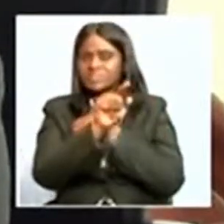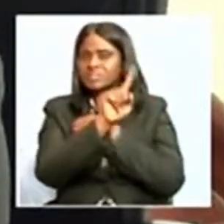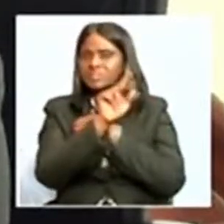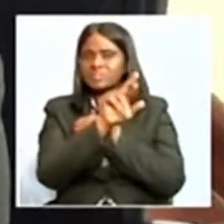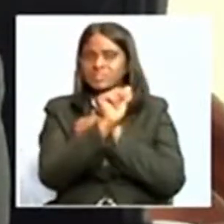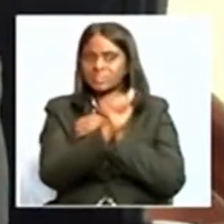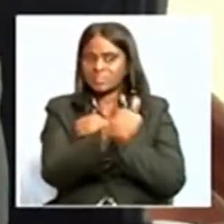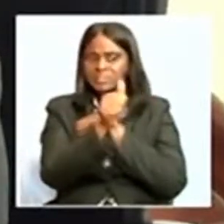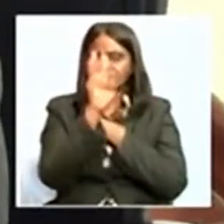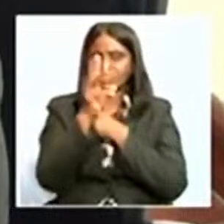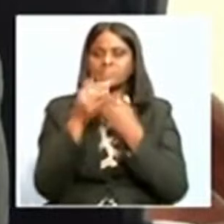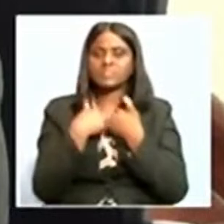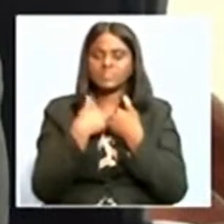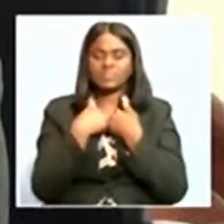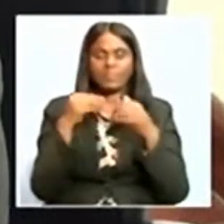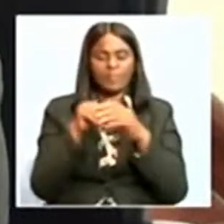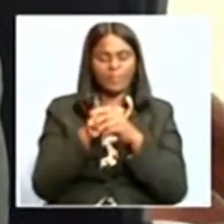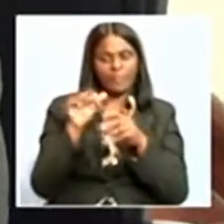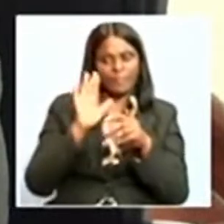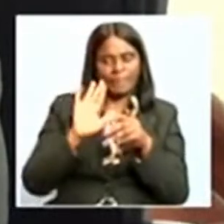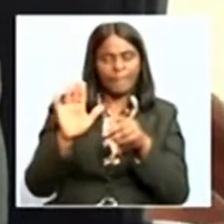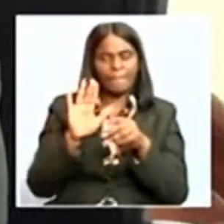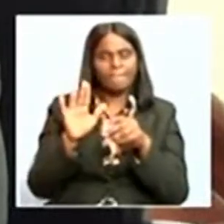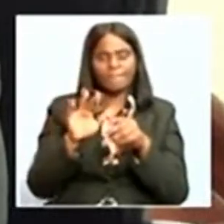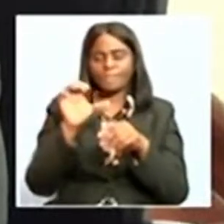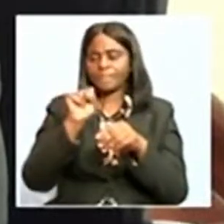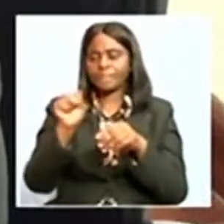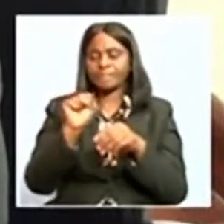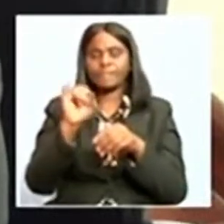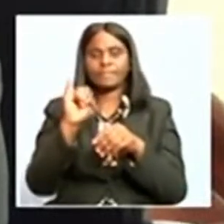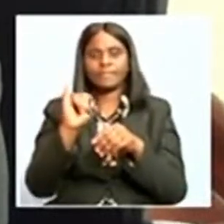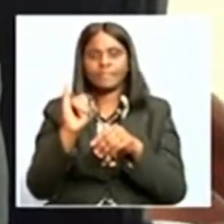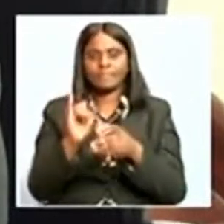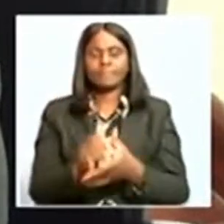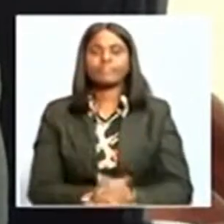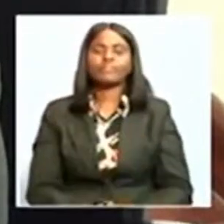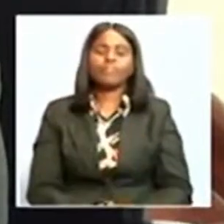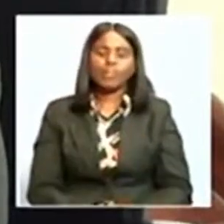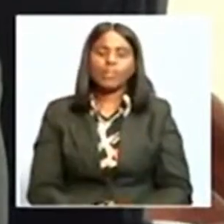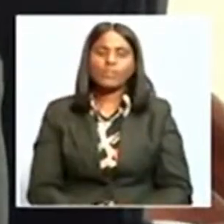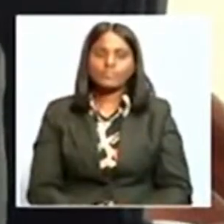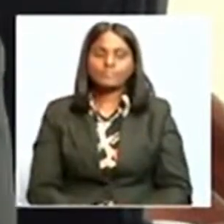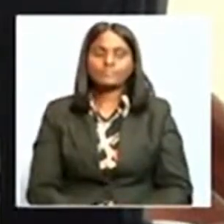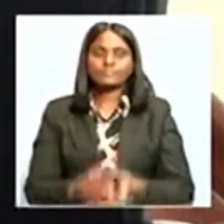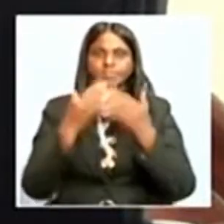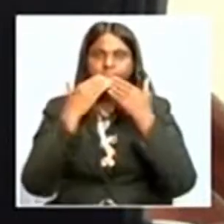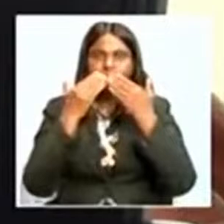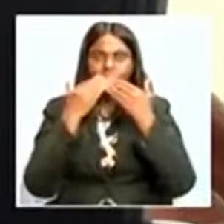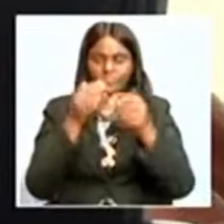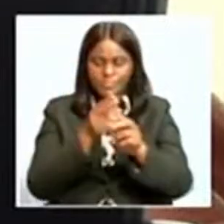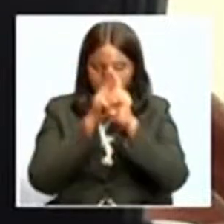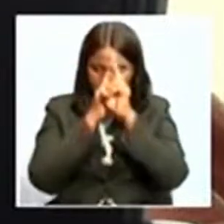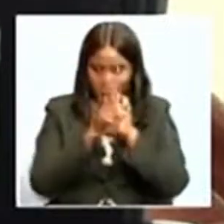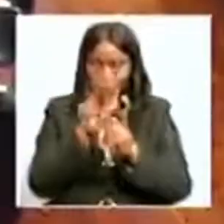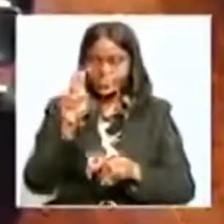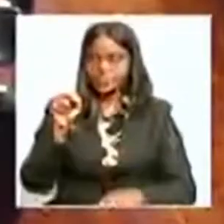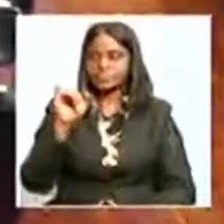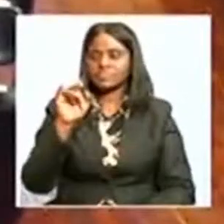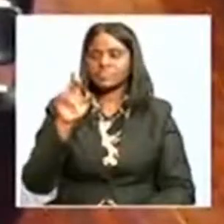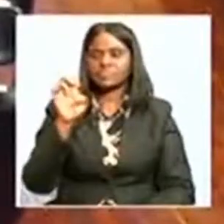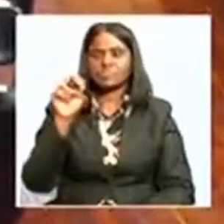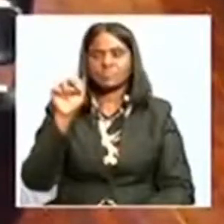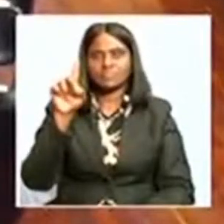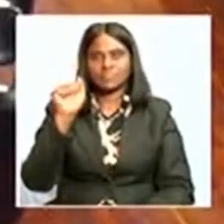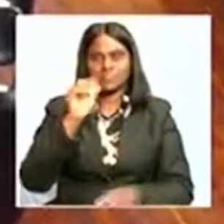ZRA will come up with in the statutory instrument. Okay. Honorable Nyiranda, then Honorable